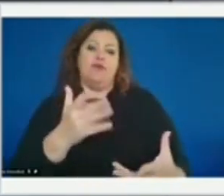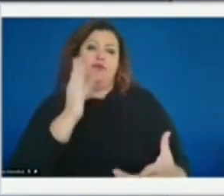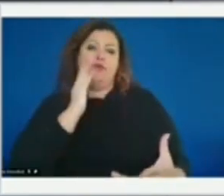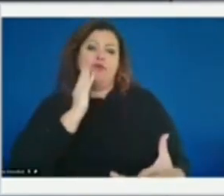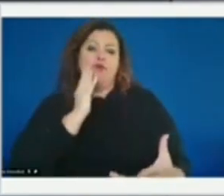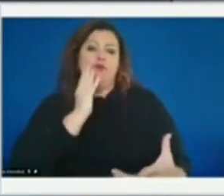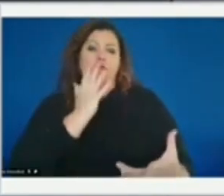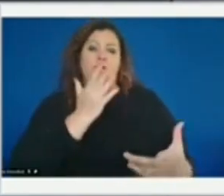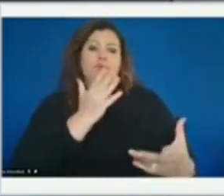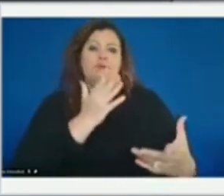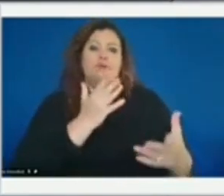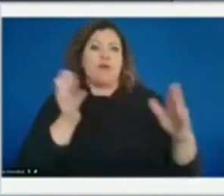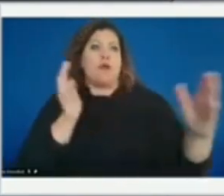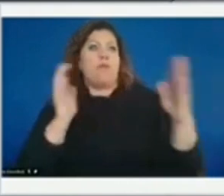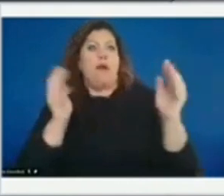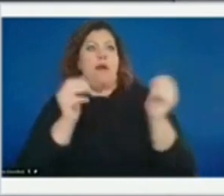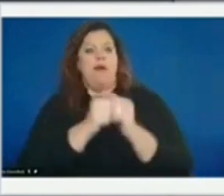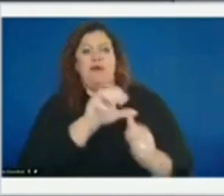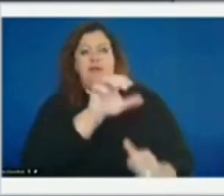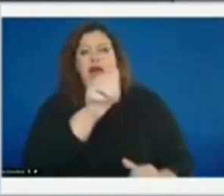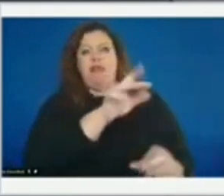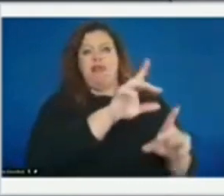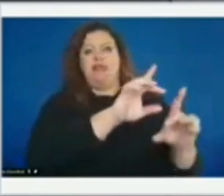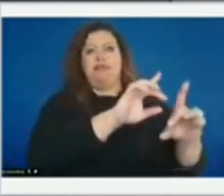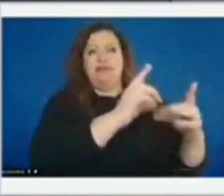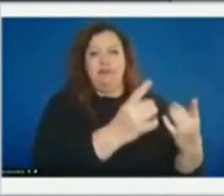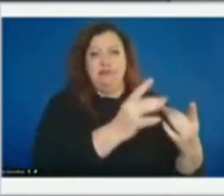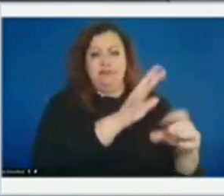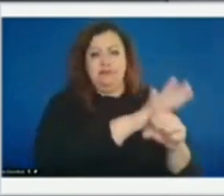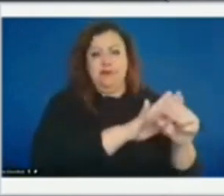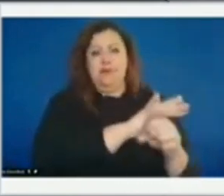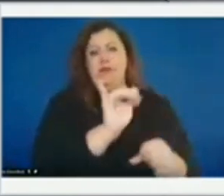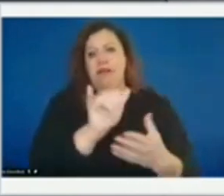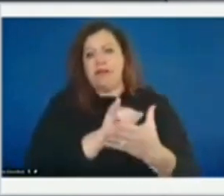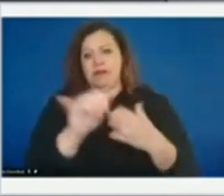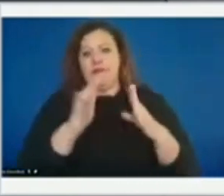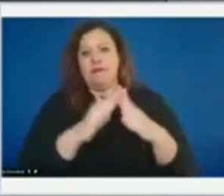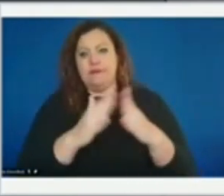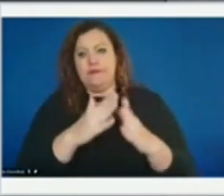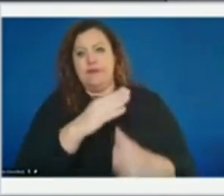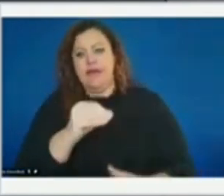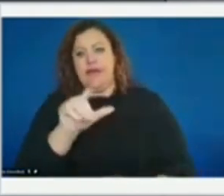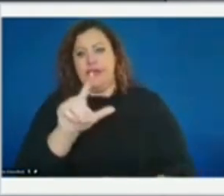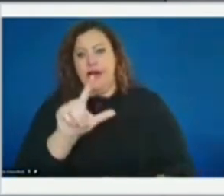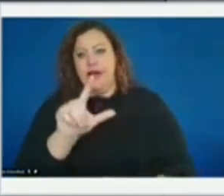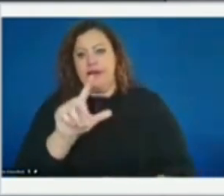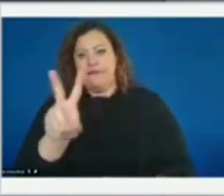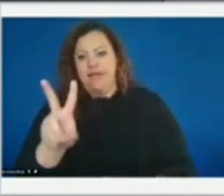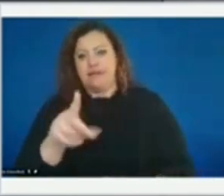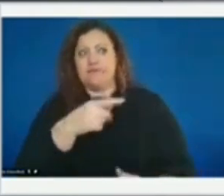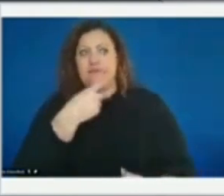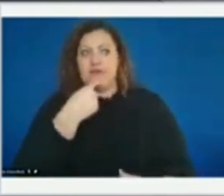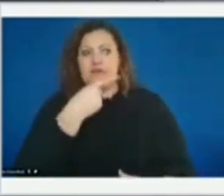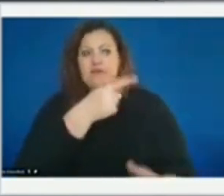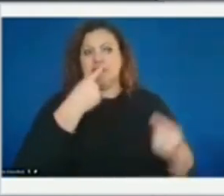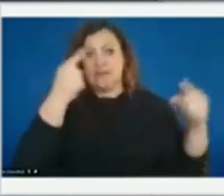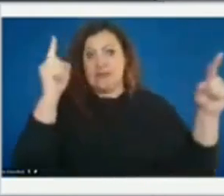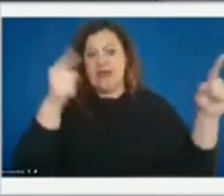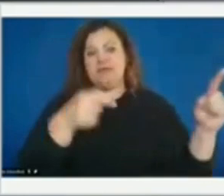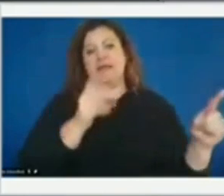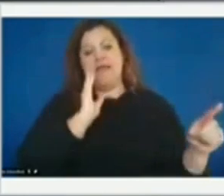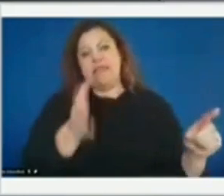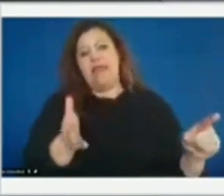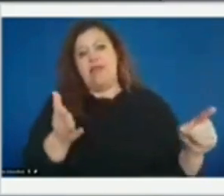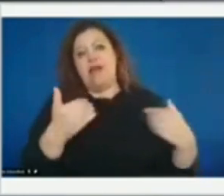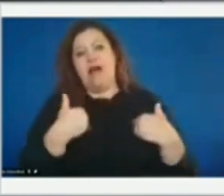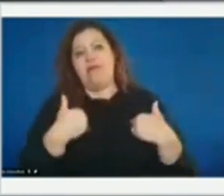other jurisdictions like New York City and Las Vegas have defined as success, that there's going to be a